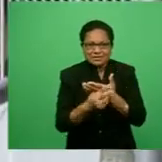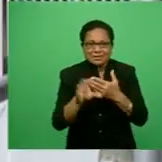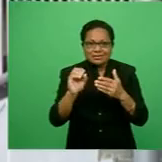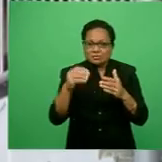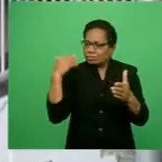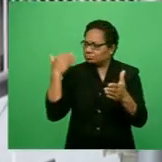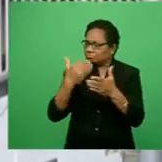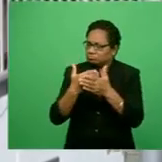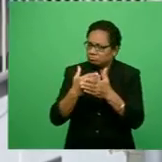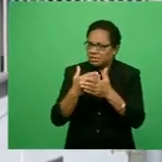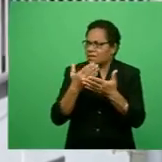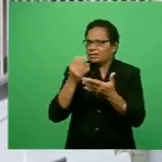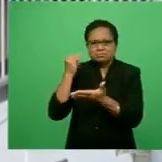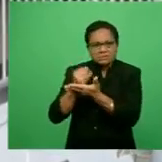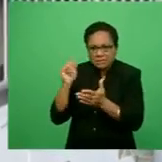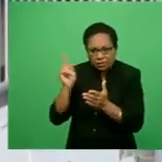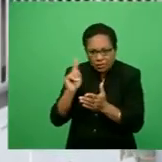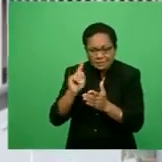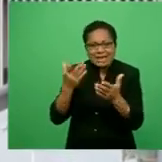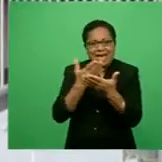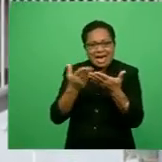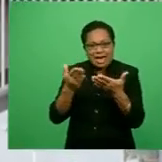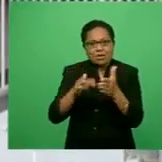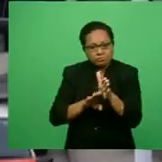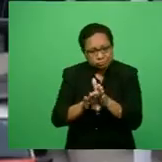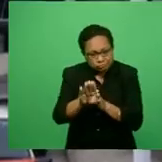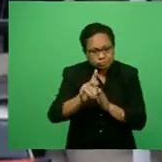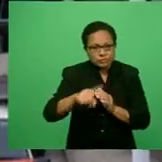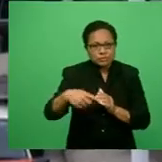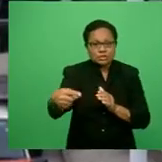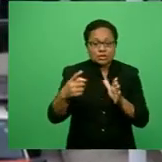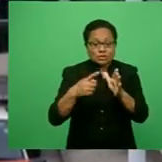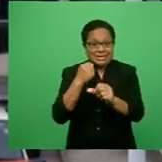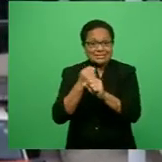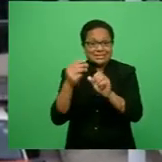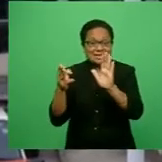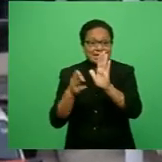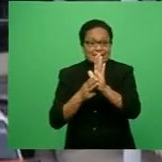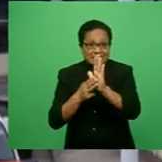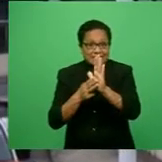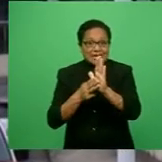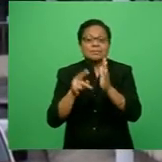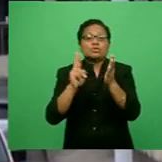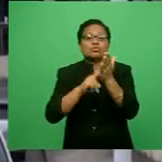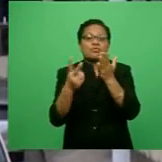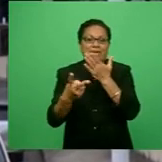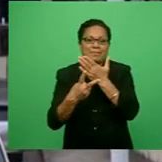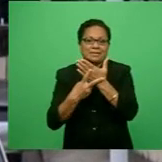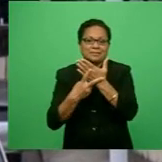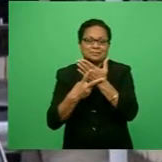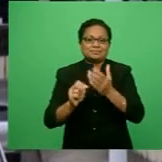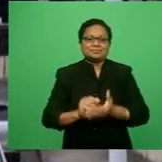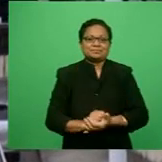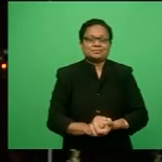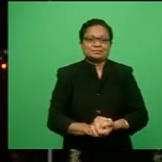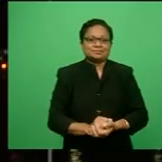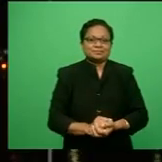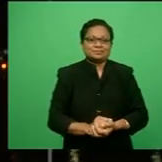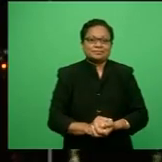A decision on the motion will also be made during the party's AGM on the 28th of November. Lina Rees, FBC